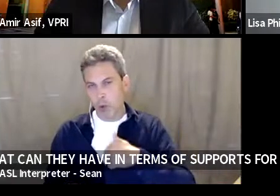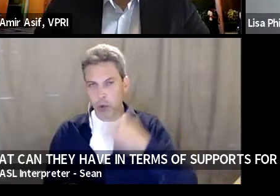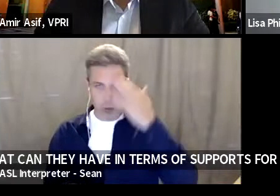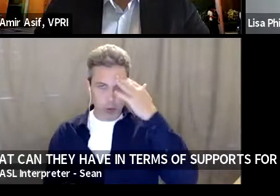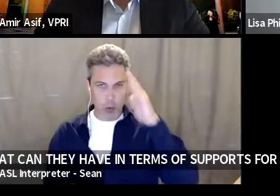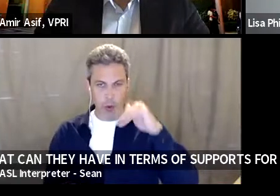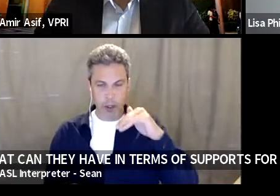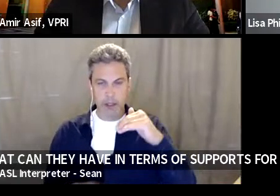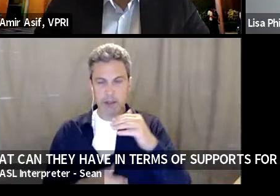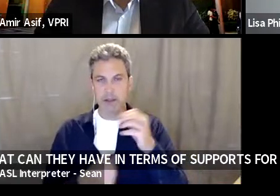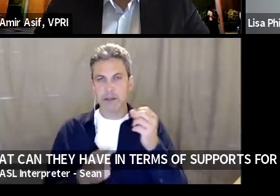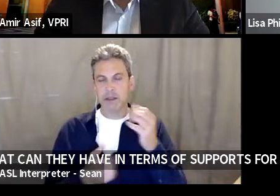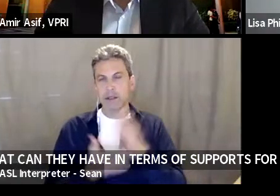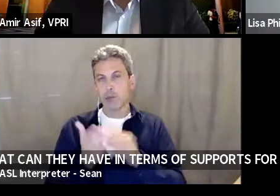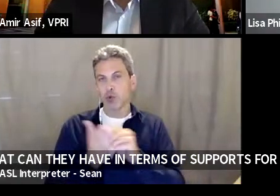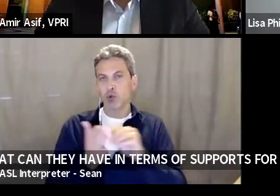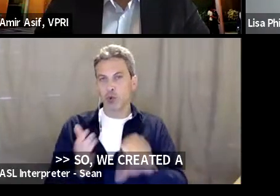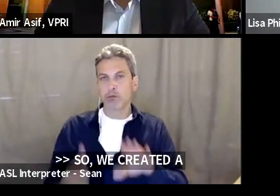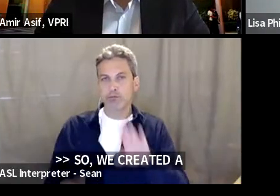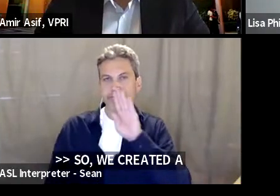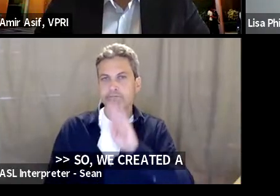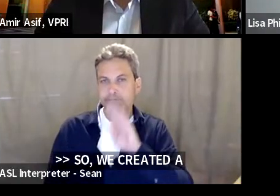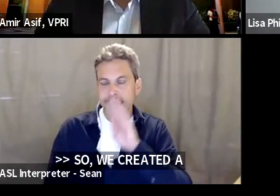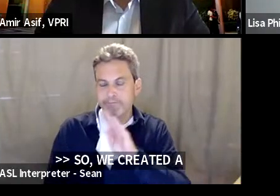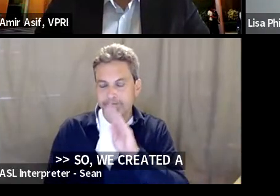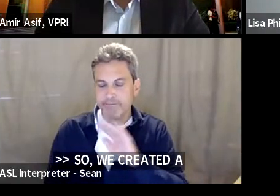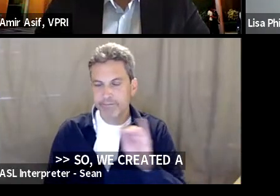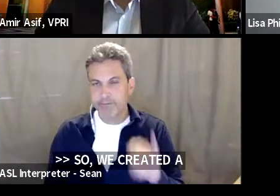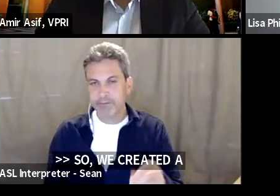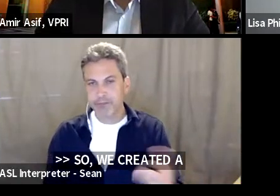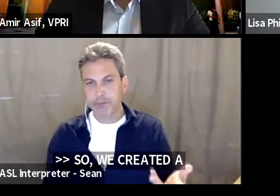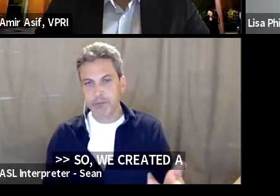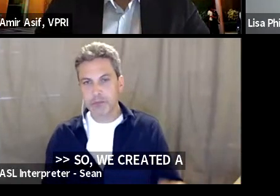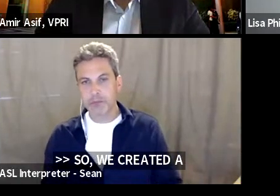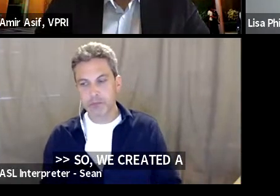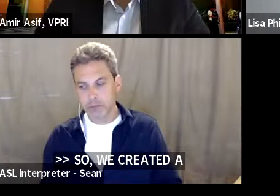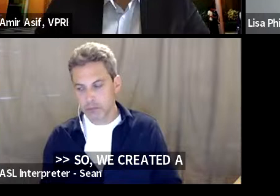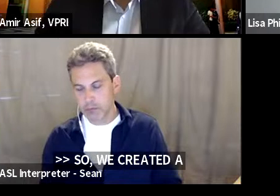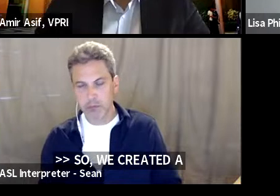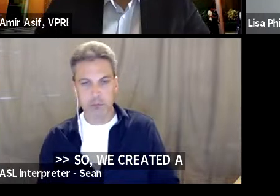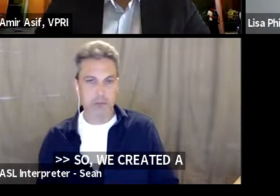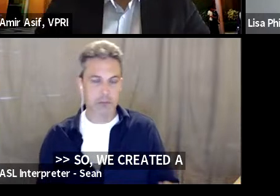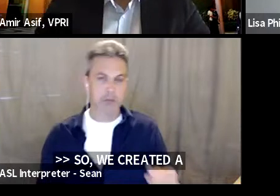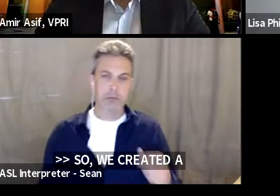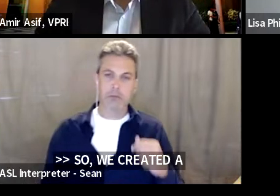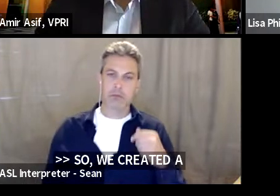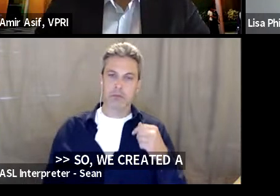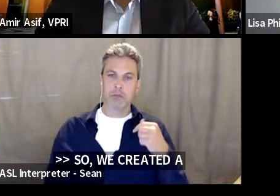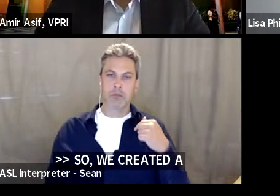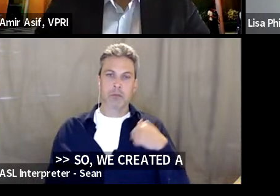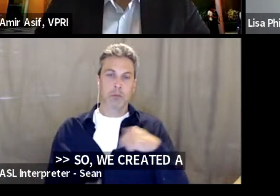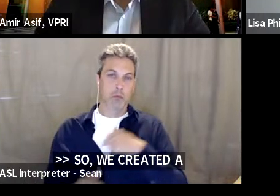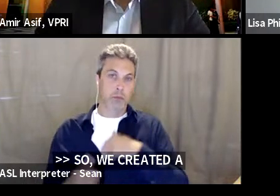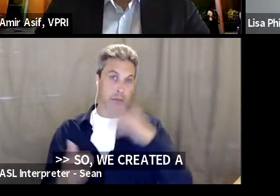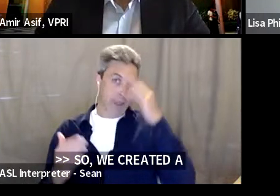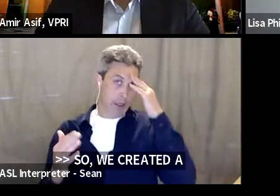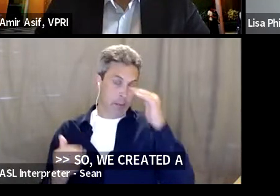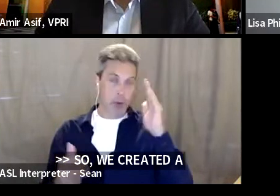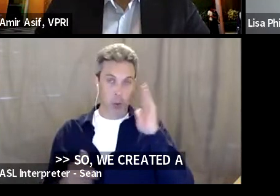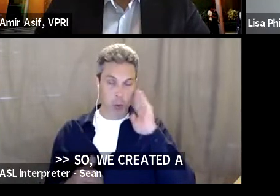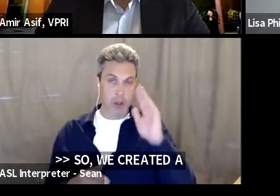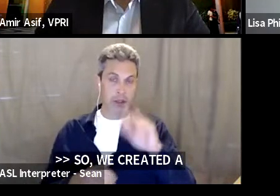were facing that difficulty. And we would be expecting to make that available in September as